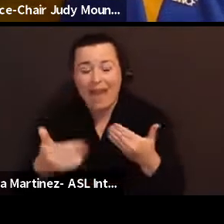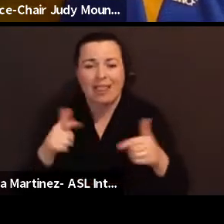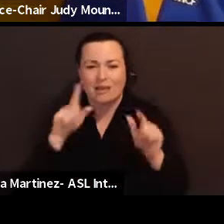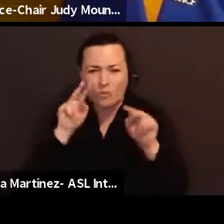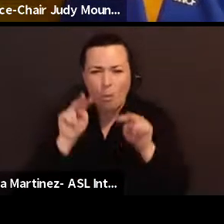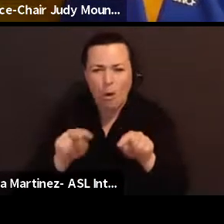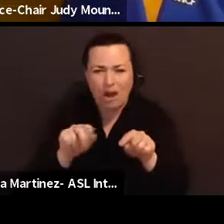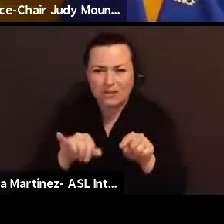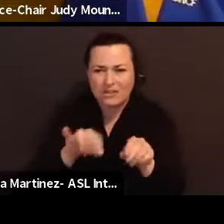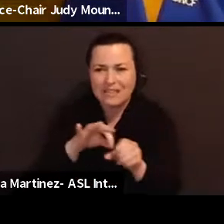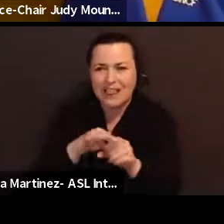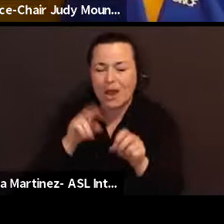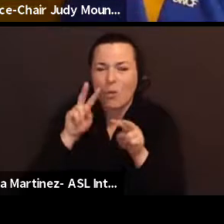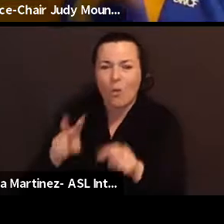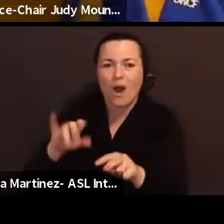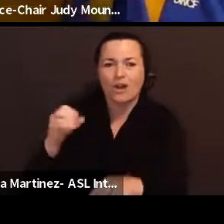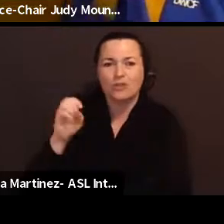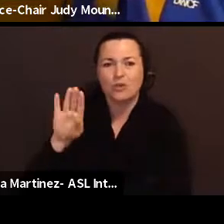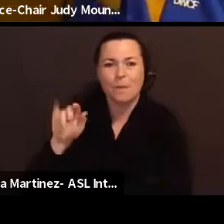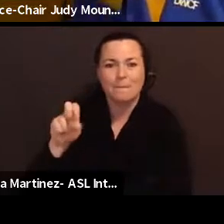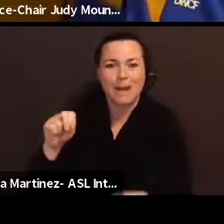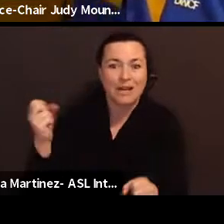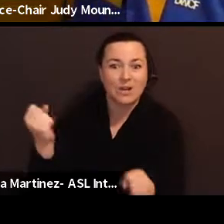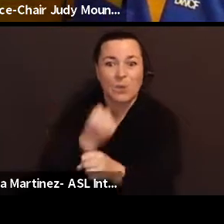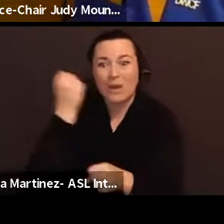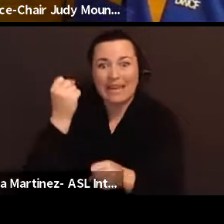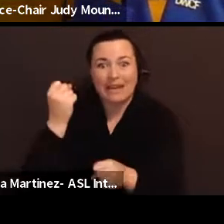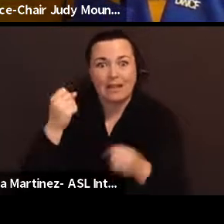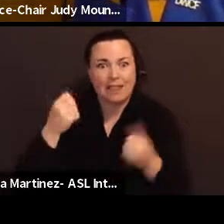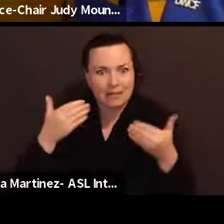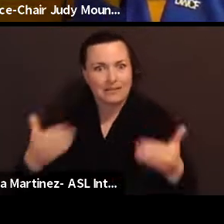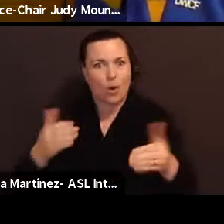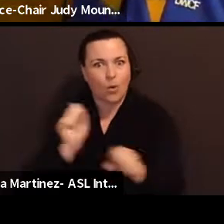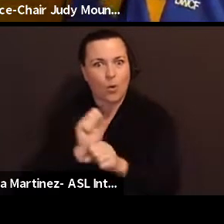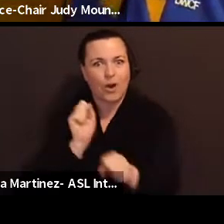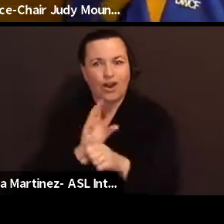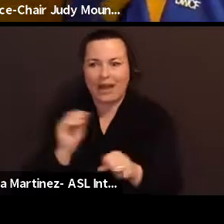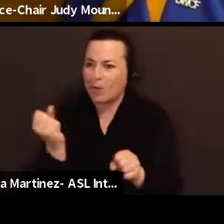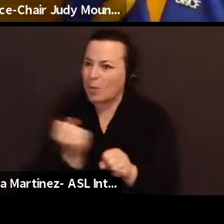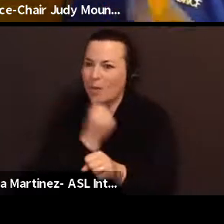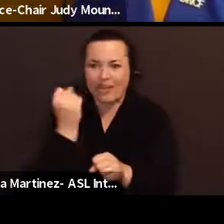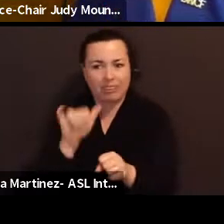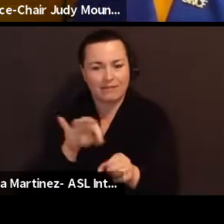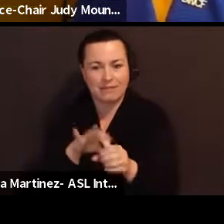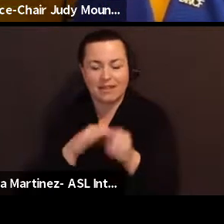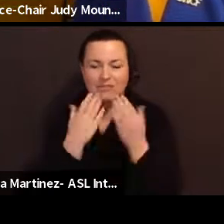Biden win this debate, and let's get to work and win this election. Thanks so much.